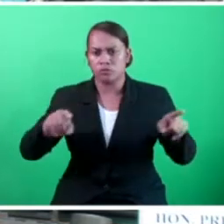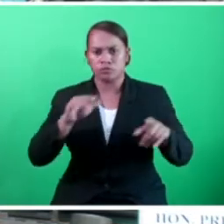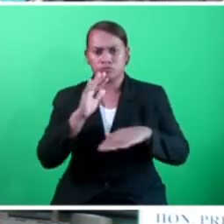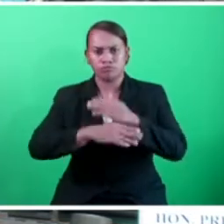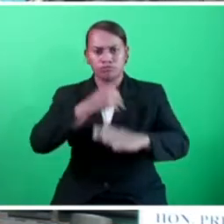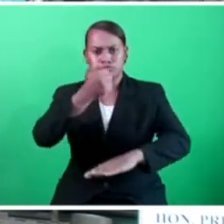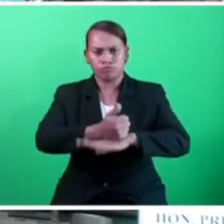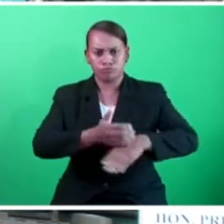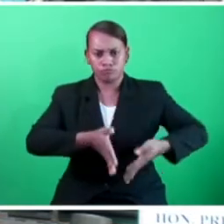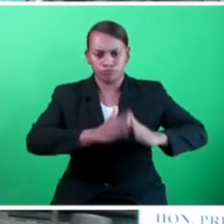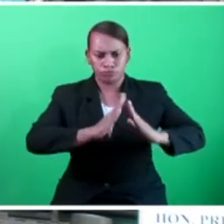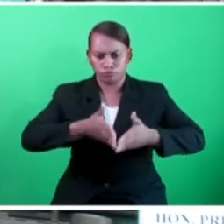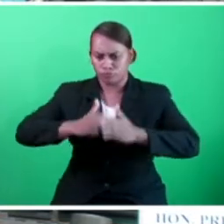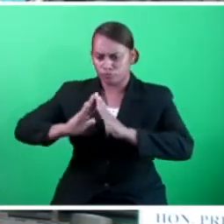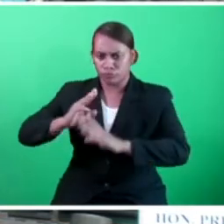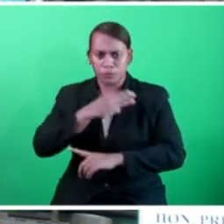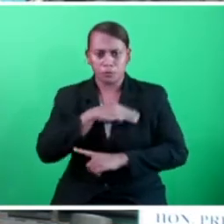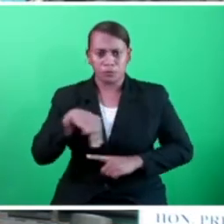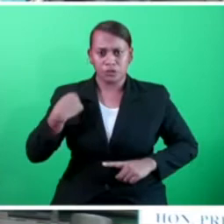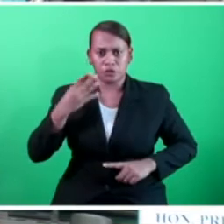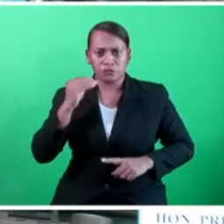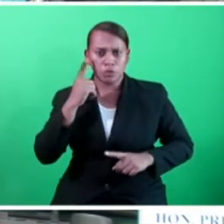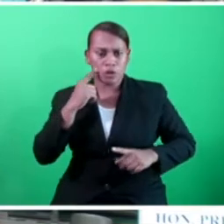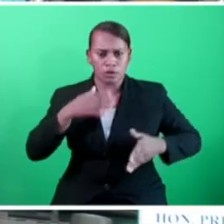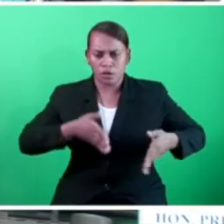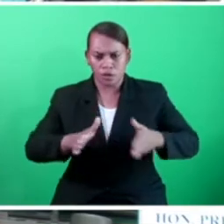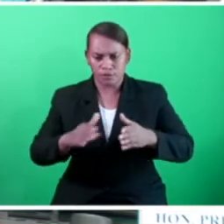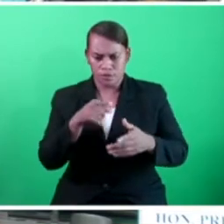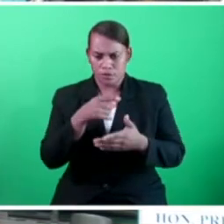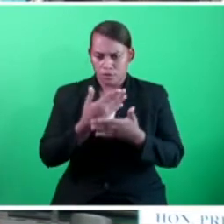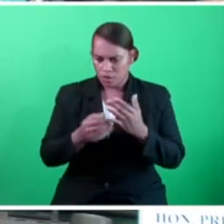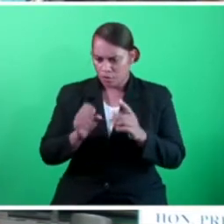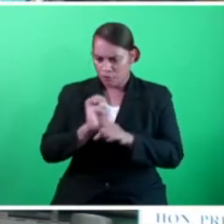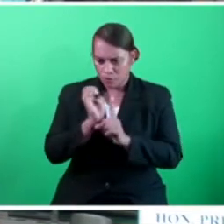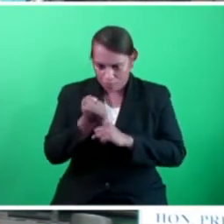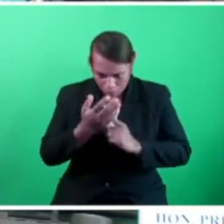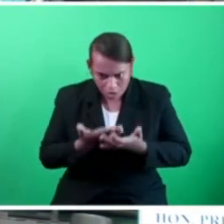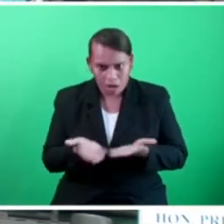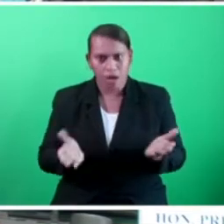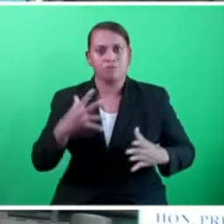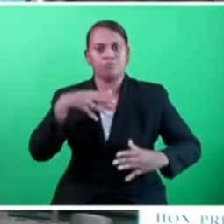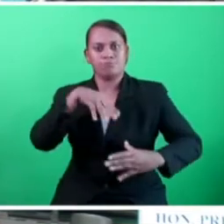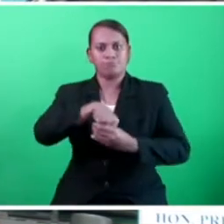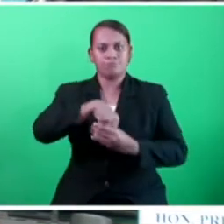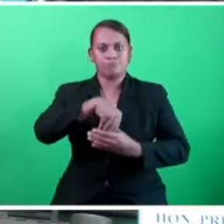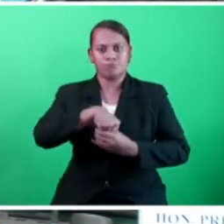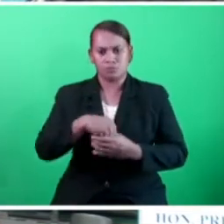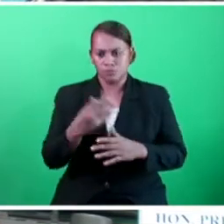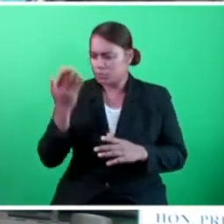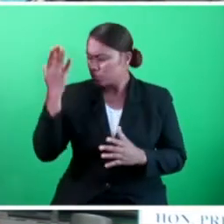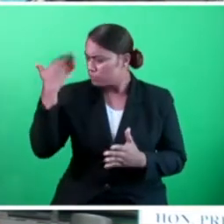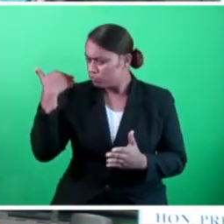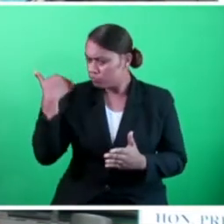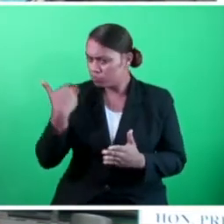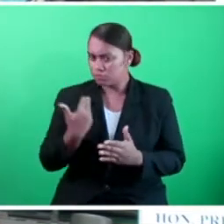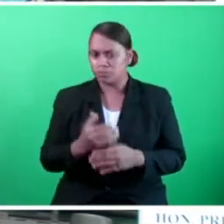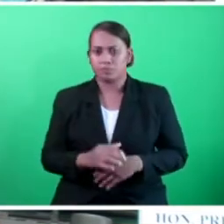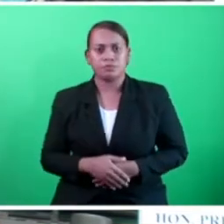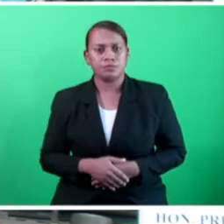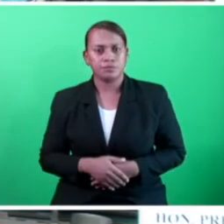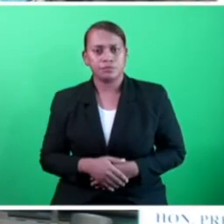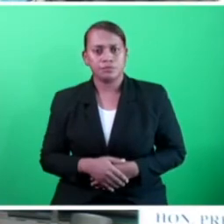Ministry of Waterways, which later merged with Ministry of Environment. At that particular time, Mr. Speaker, it was noted